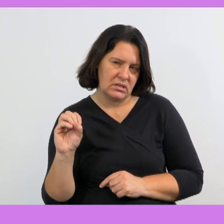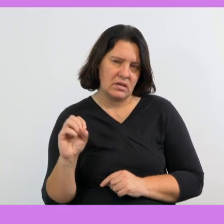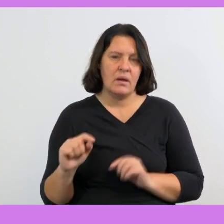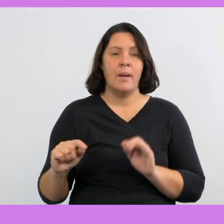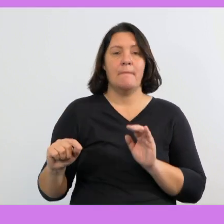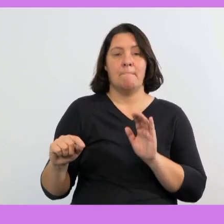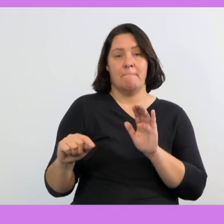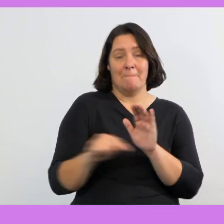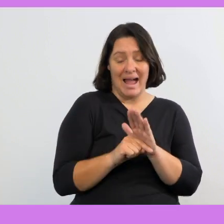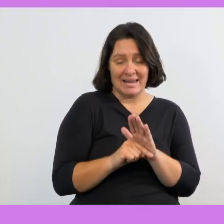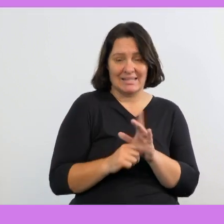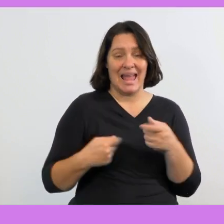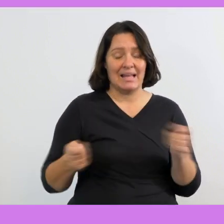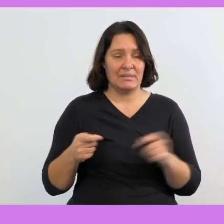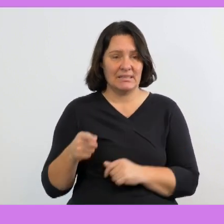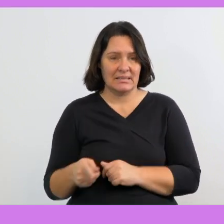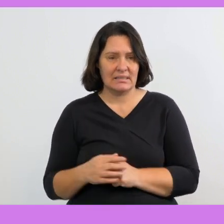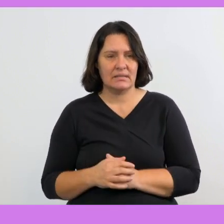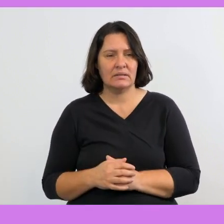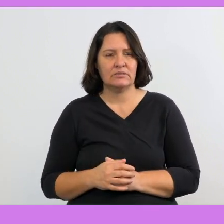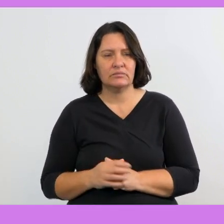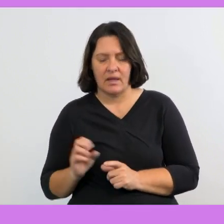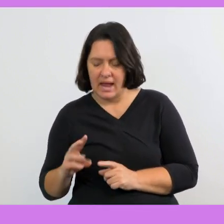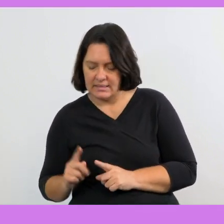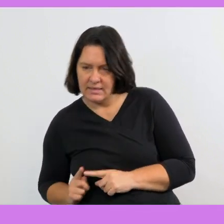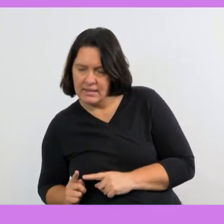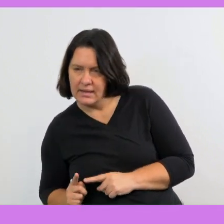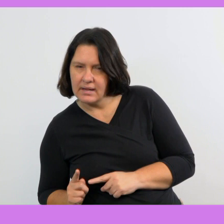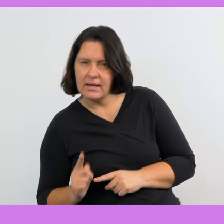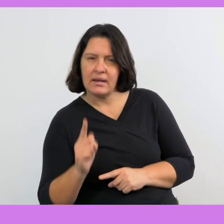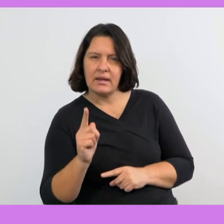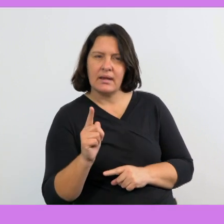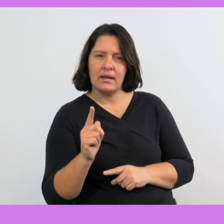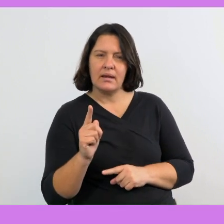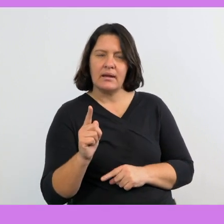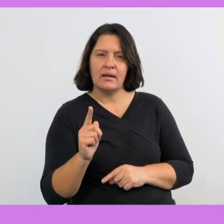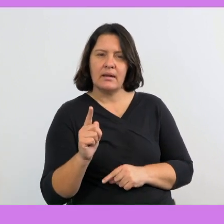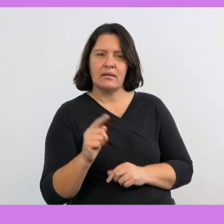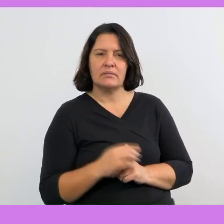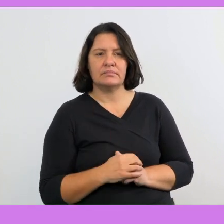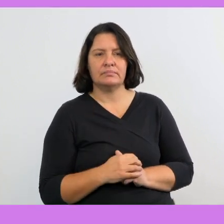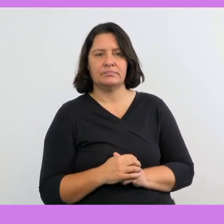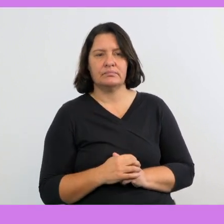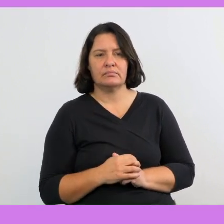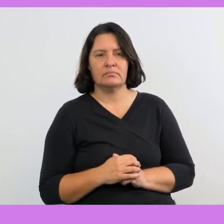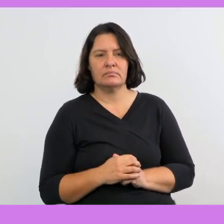1,800 minus, if I look at the expenses, for 18 of these bags,